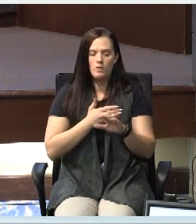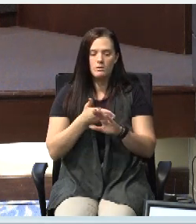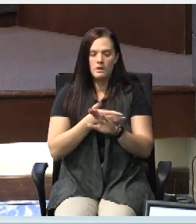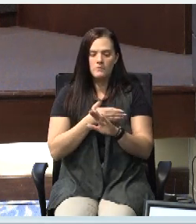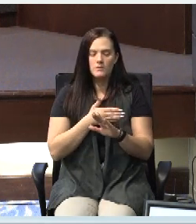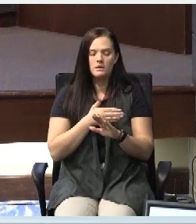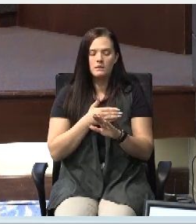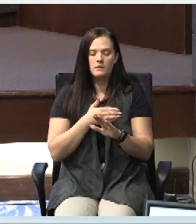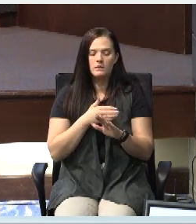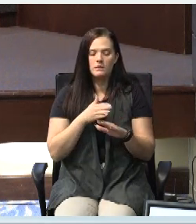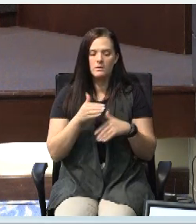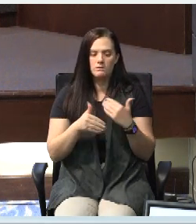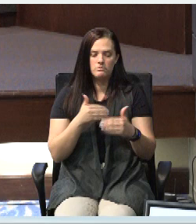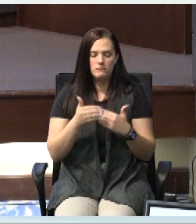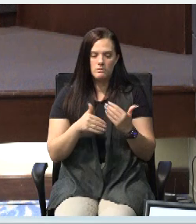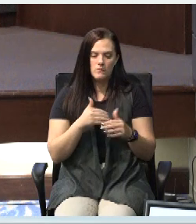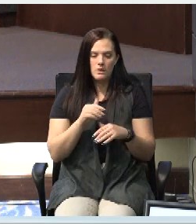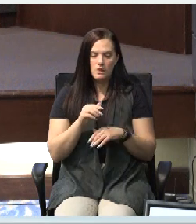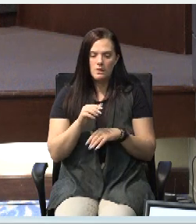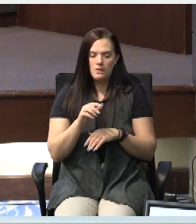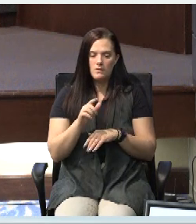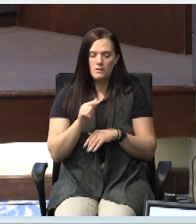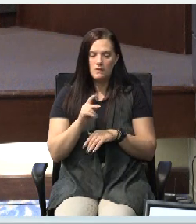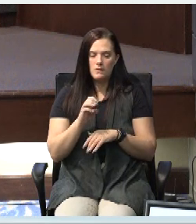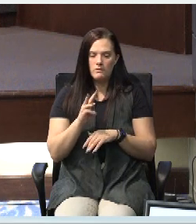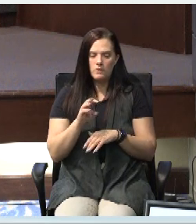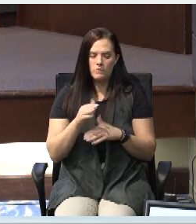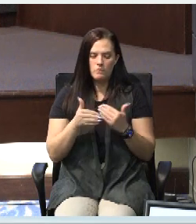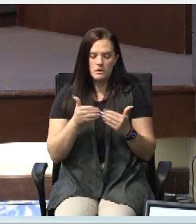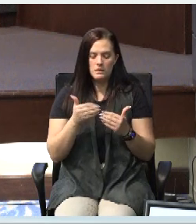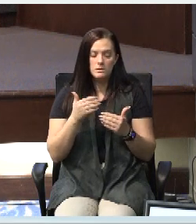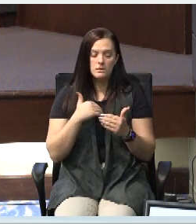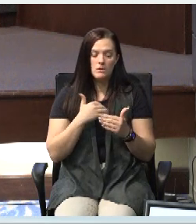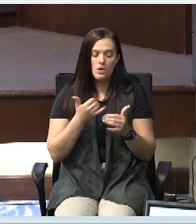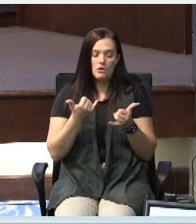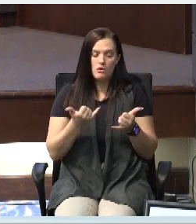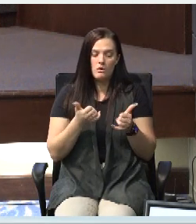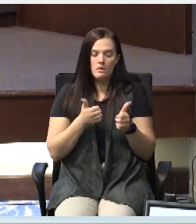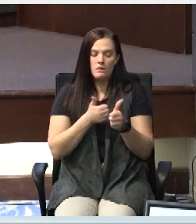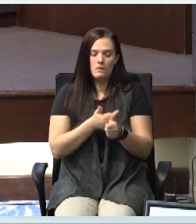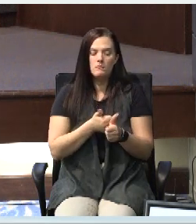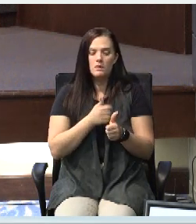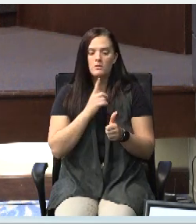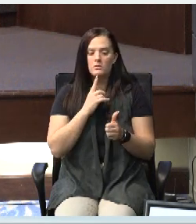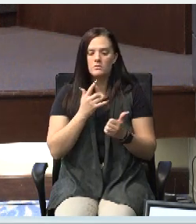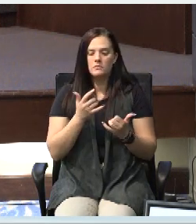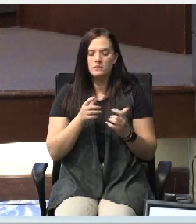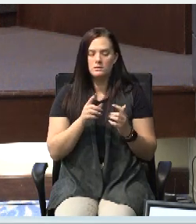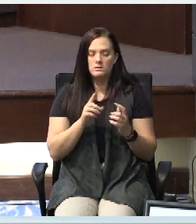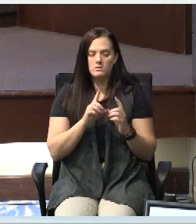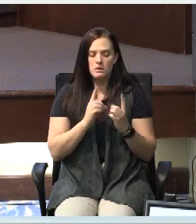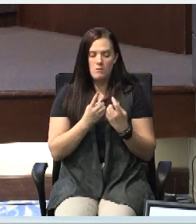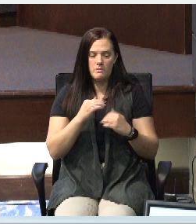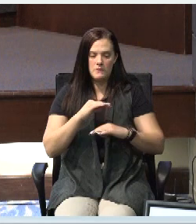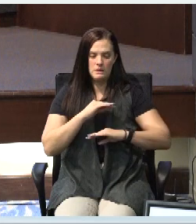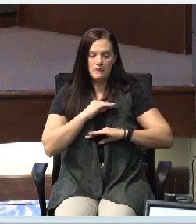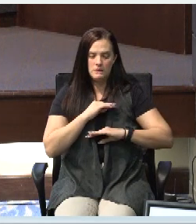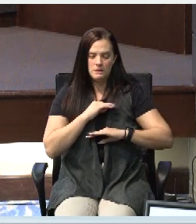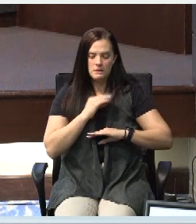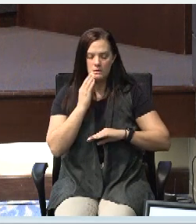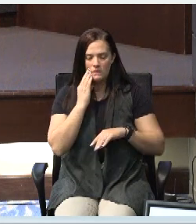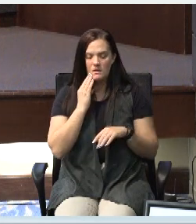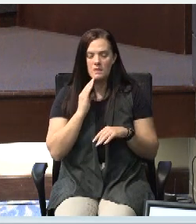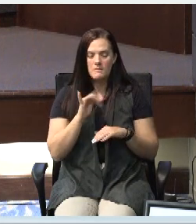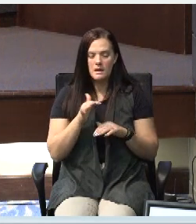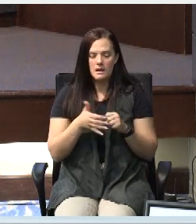abatement process. The current alignment is meeting department needs, but we remain fluid and can modify